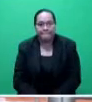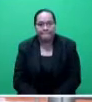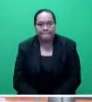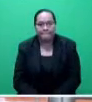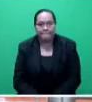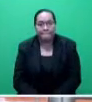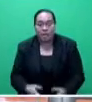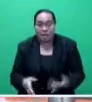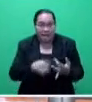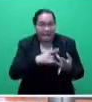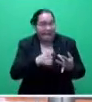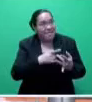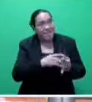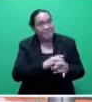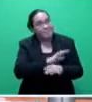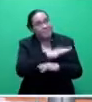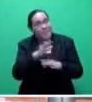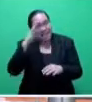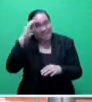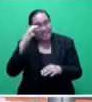other jurisdictions, of course, Mr. Speaker, sir, has,